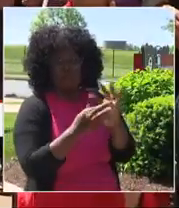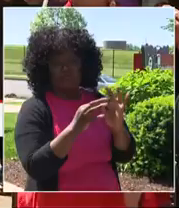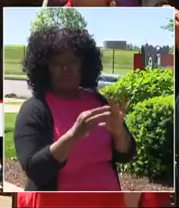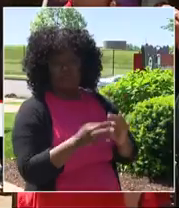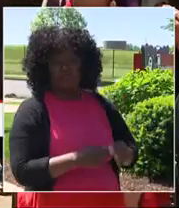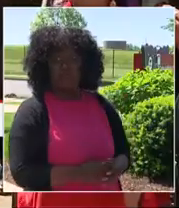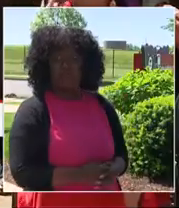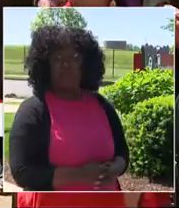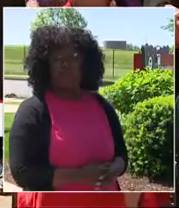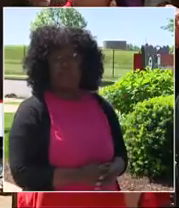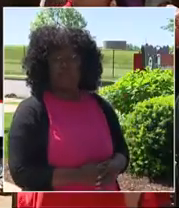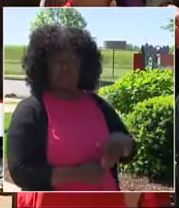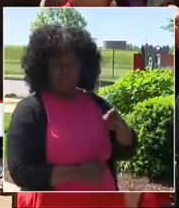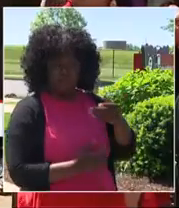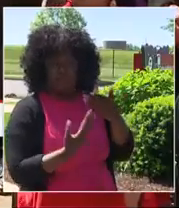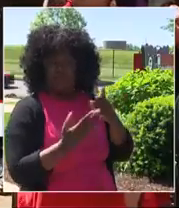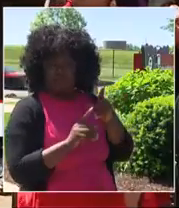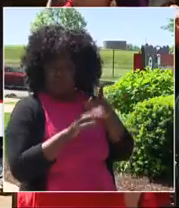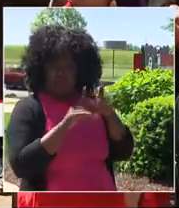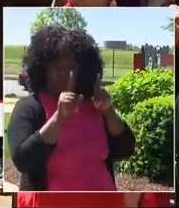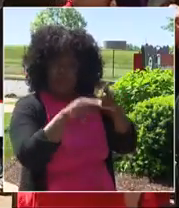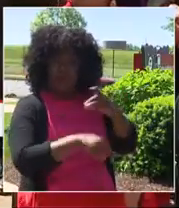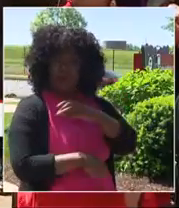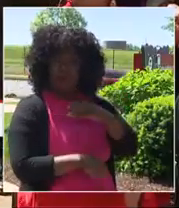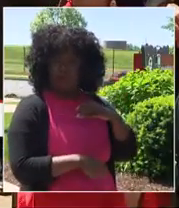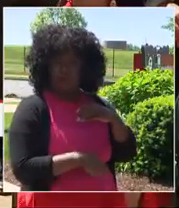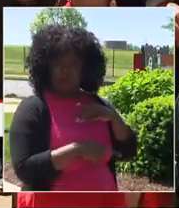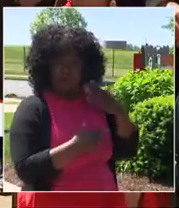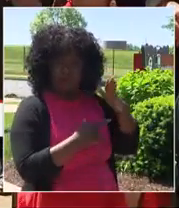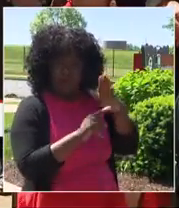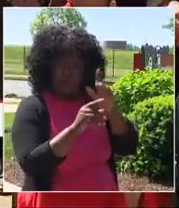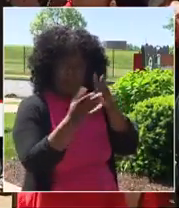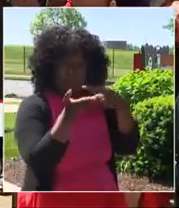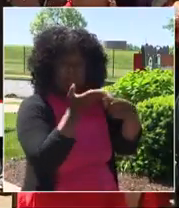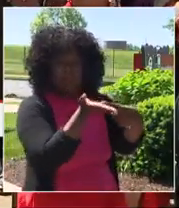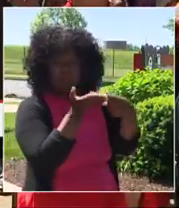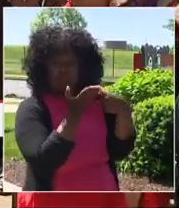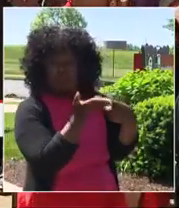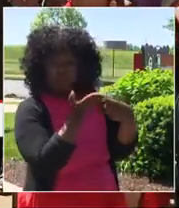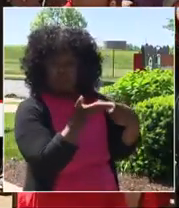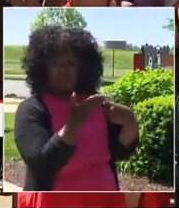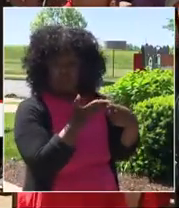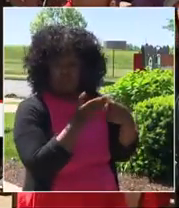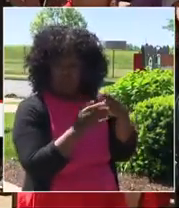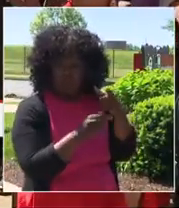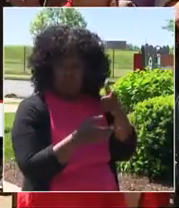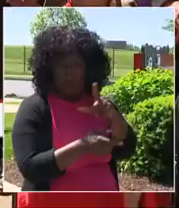Hill to talk to lawmakers. Have